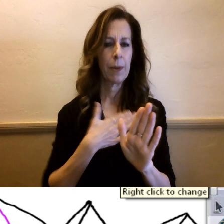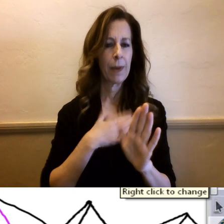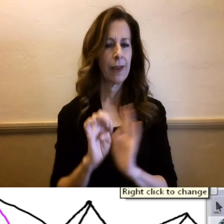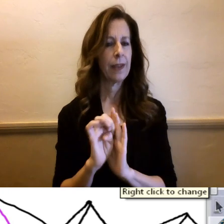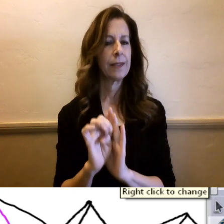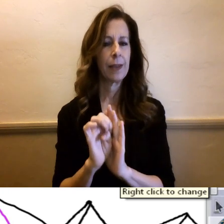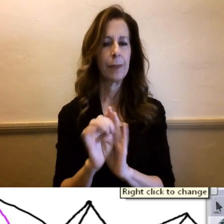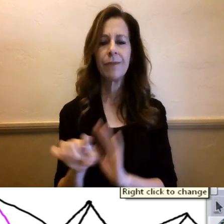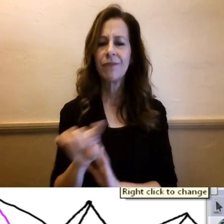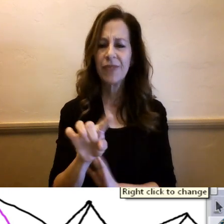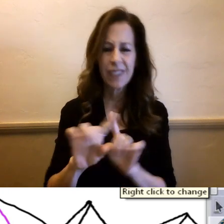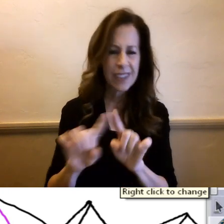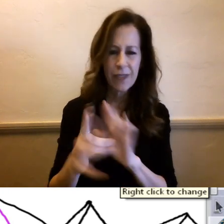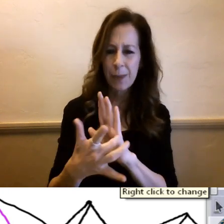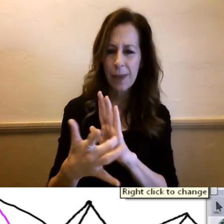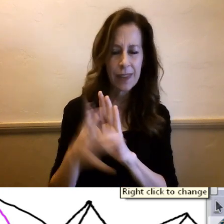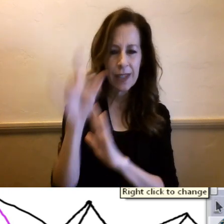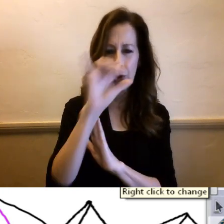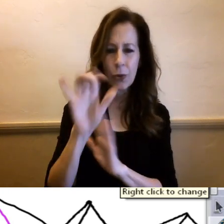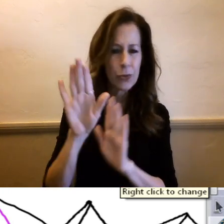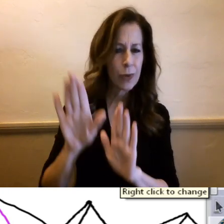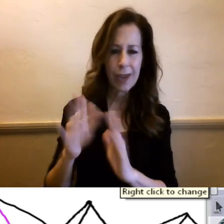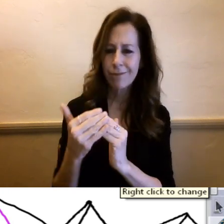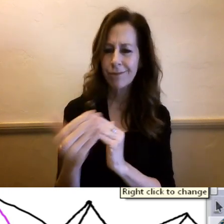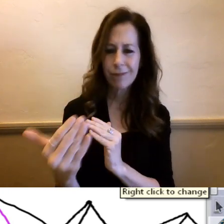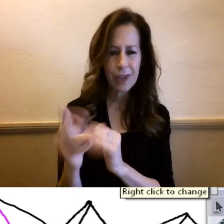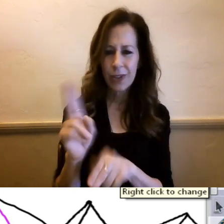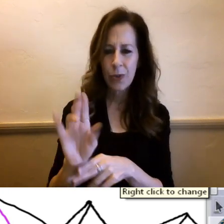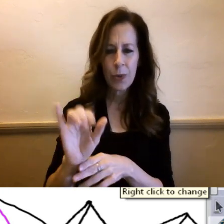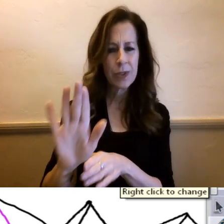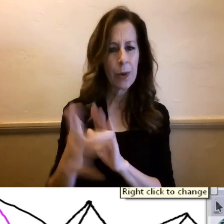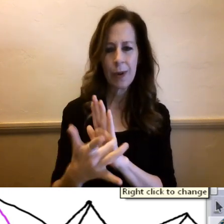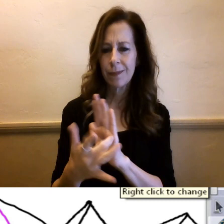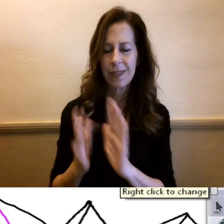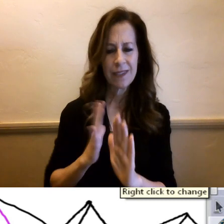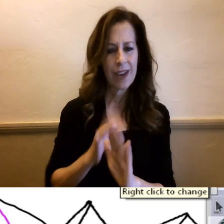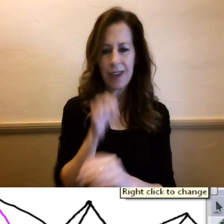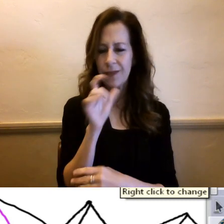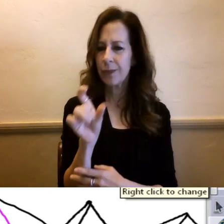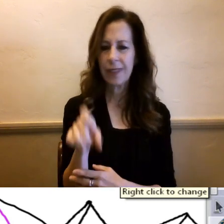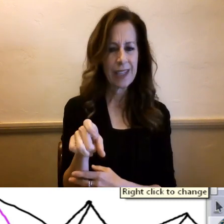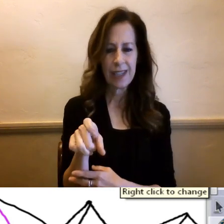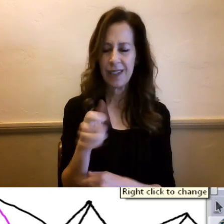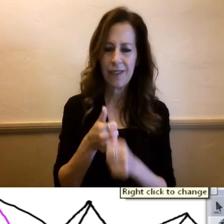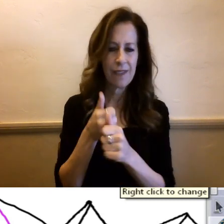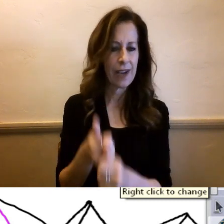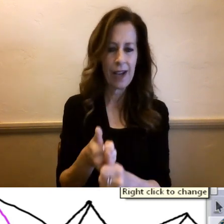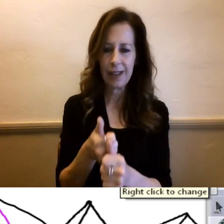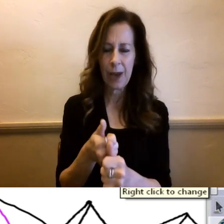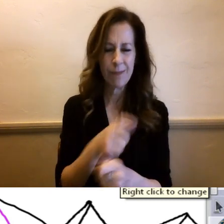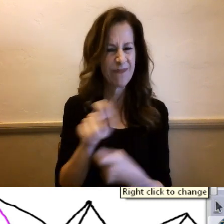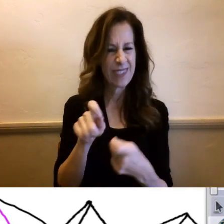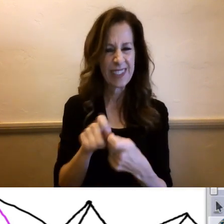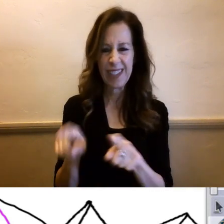what I do. If you have a different method of doing it and it looks great, go ahead, go for it. Use that method. You do not need to